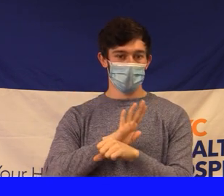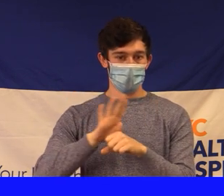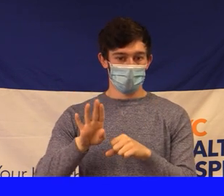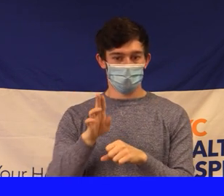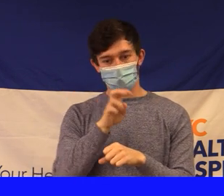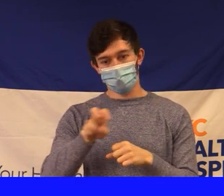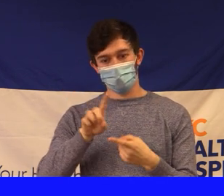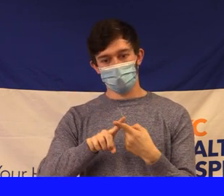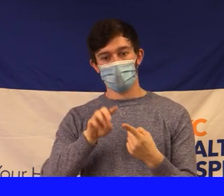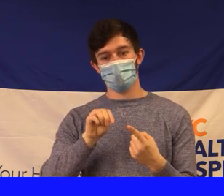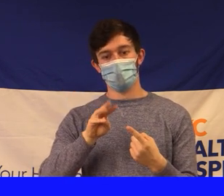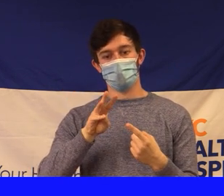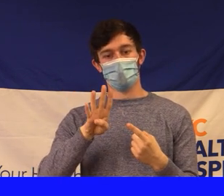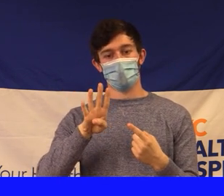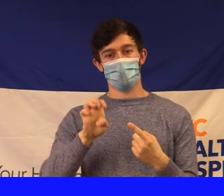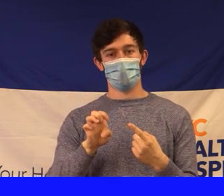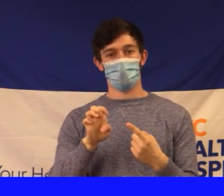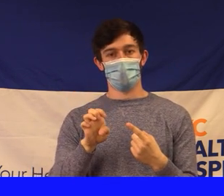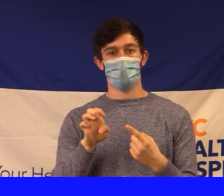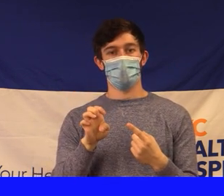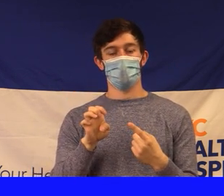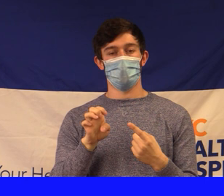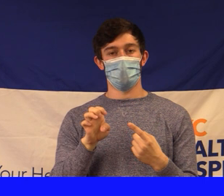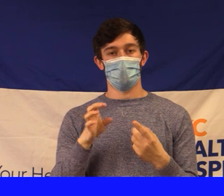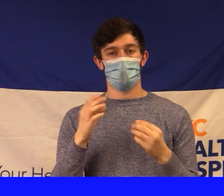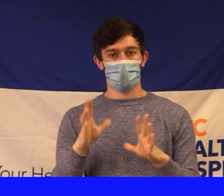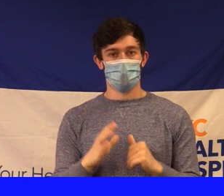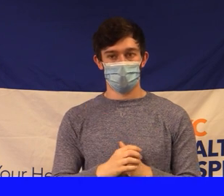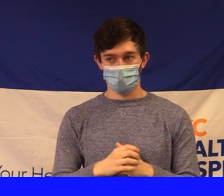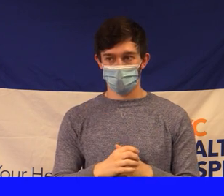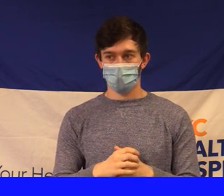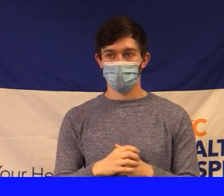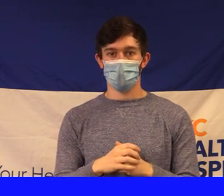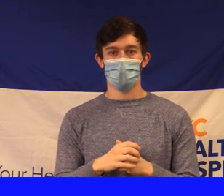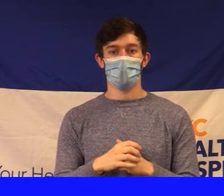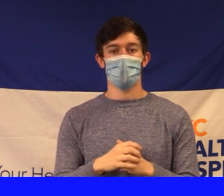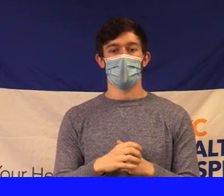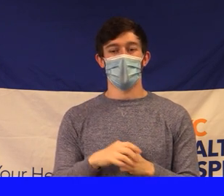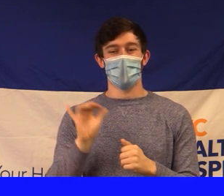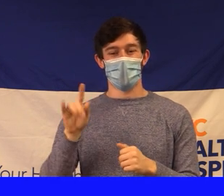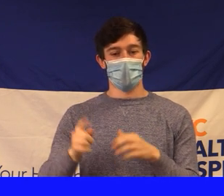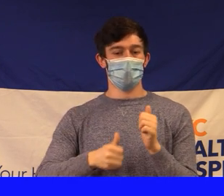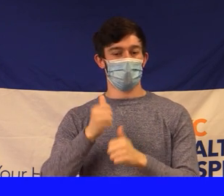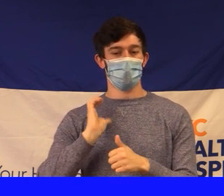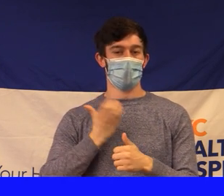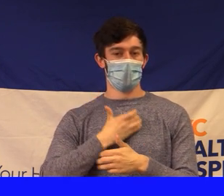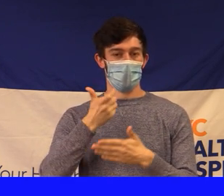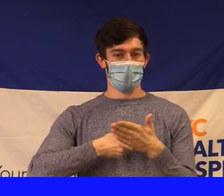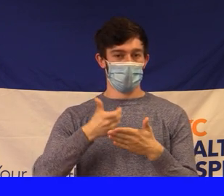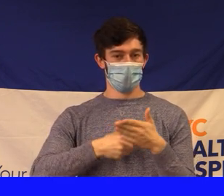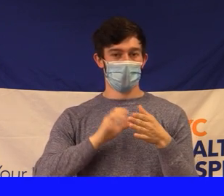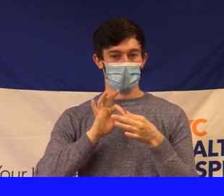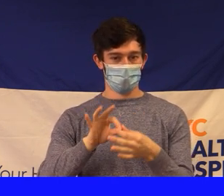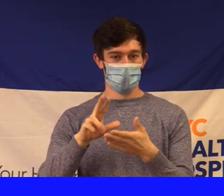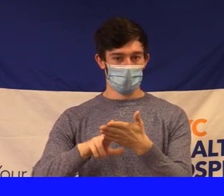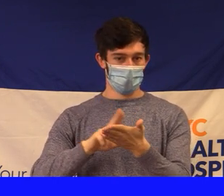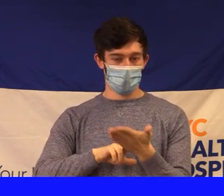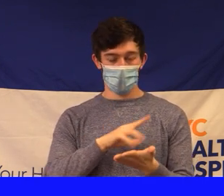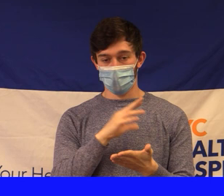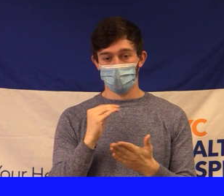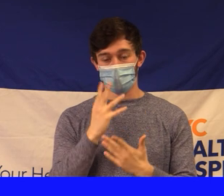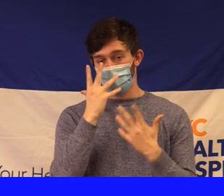to MWBE vendors. The ambulance is the overwhelming majority of the cost of the contract. And